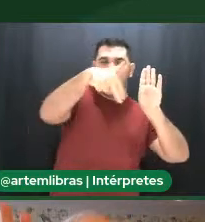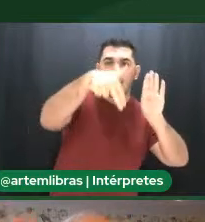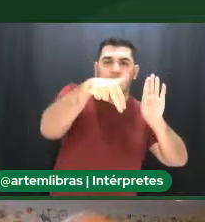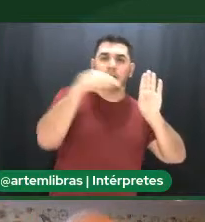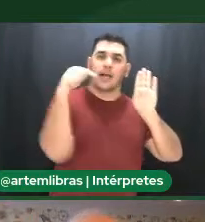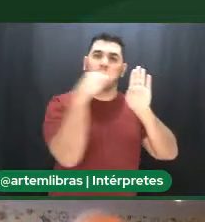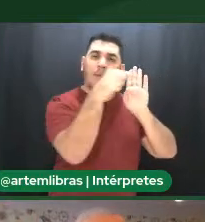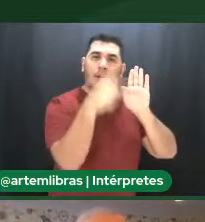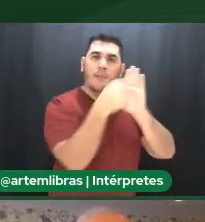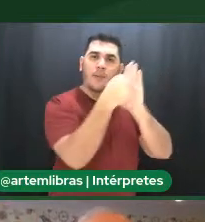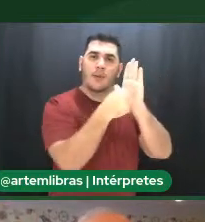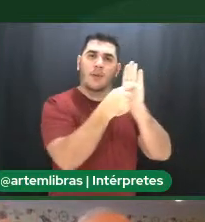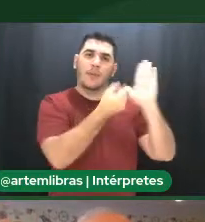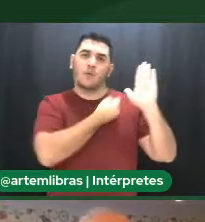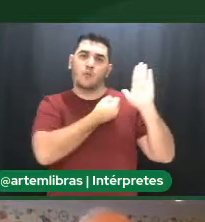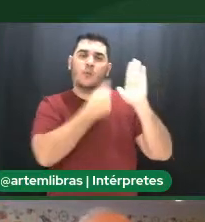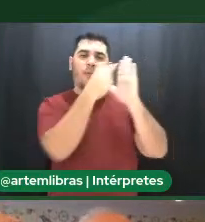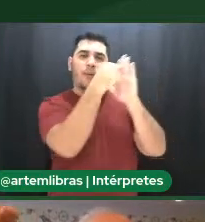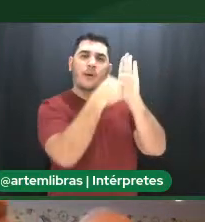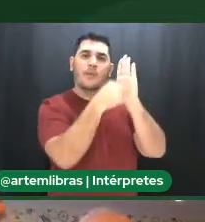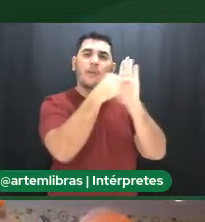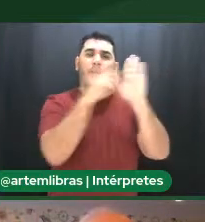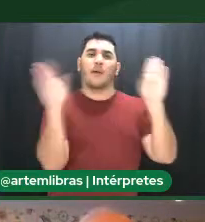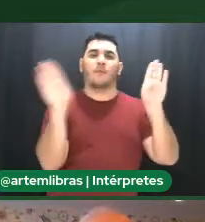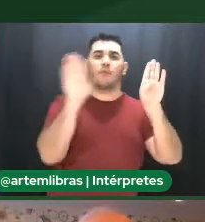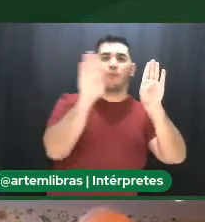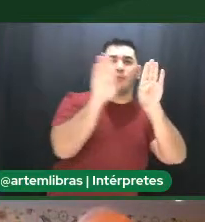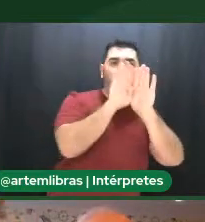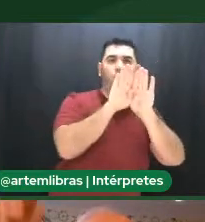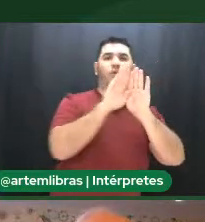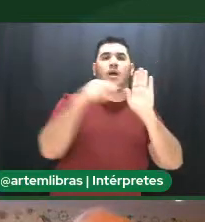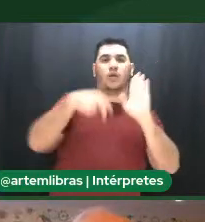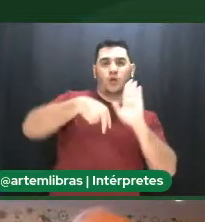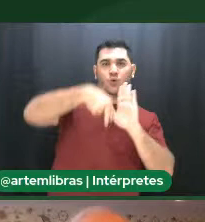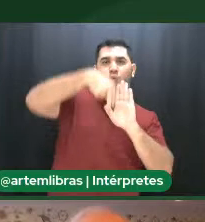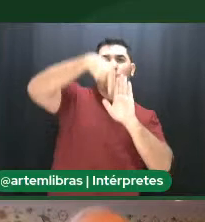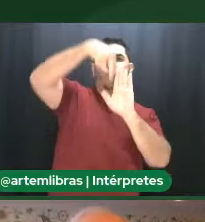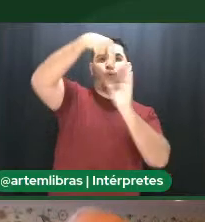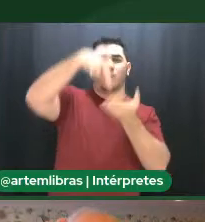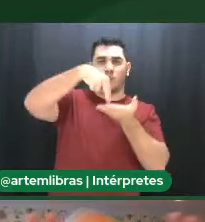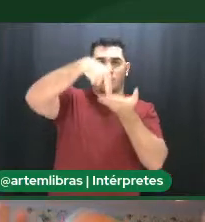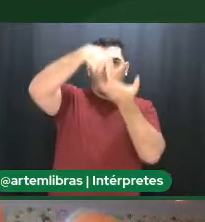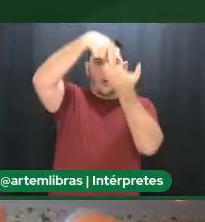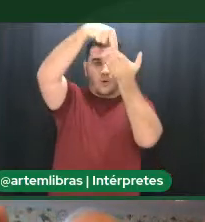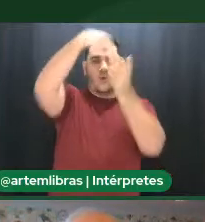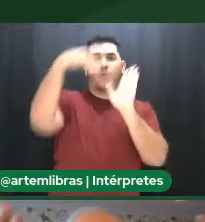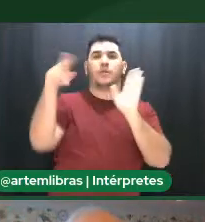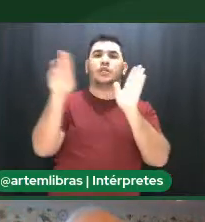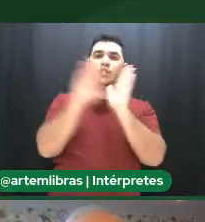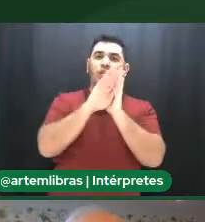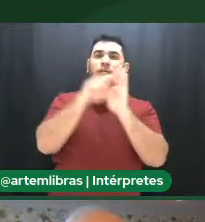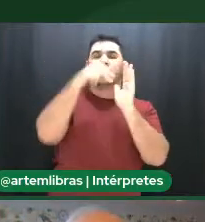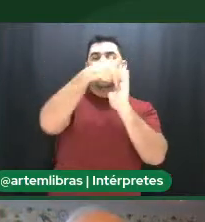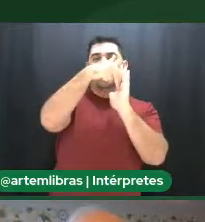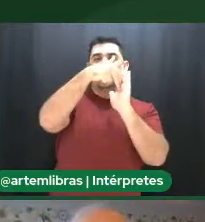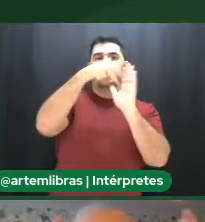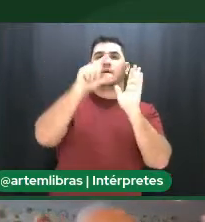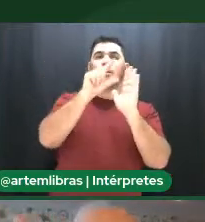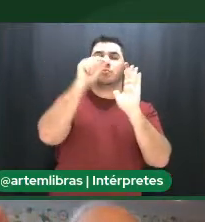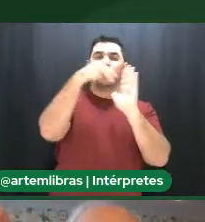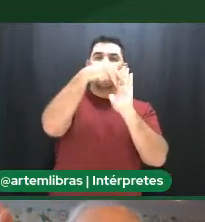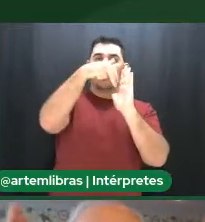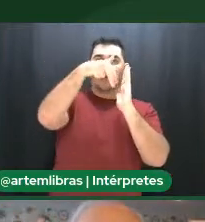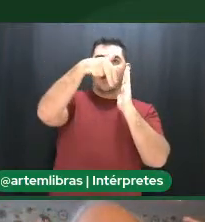the doors close, we go up, we see 1, 2, 3, 4, up to 16, the doors open, and we arrive.